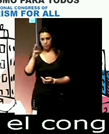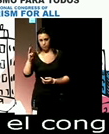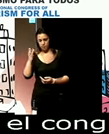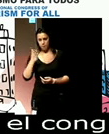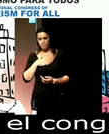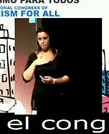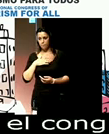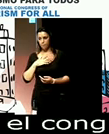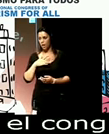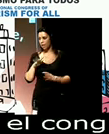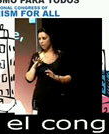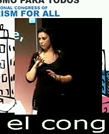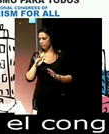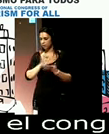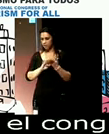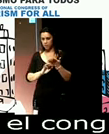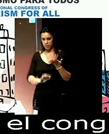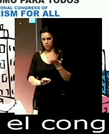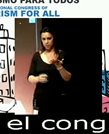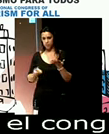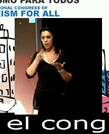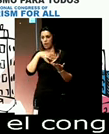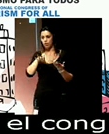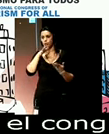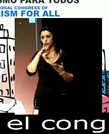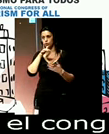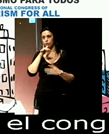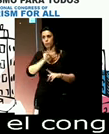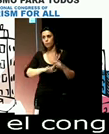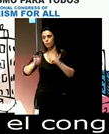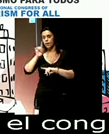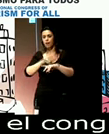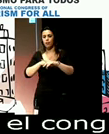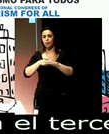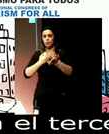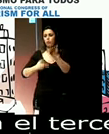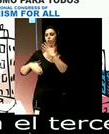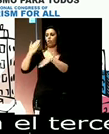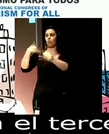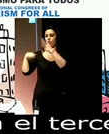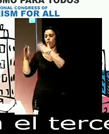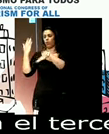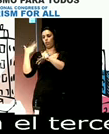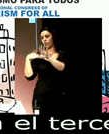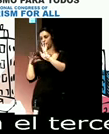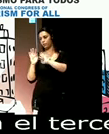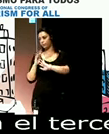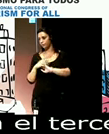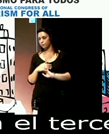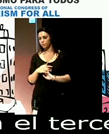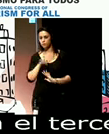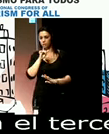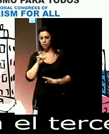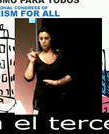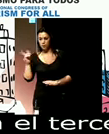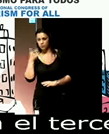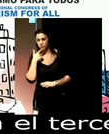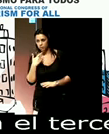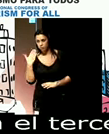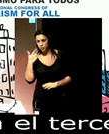a little journey back in time. We're going 1 year behind, and people told me not to mention Germany, not